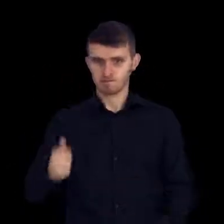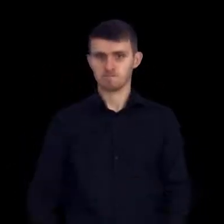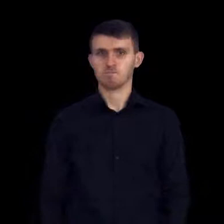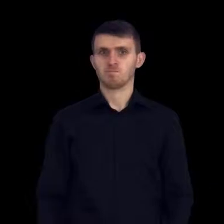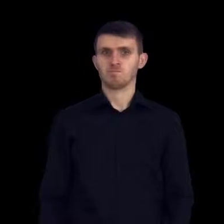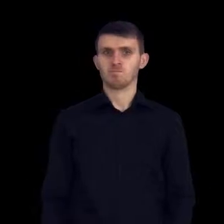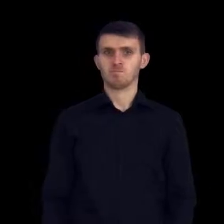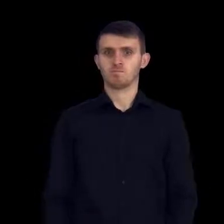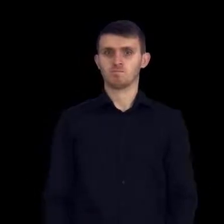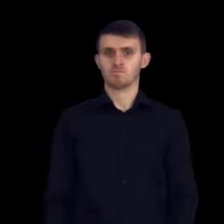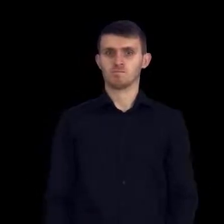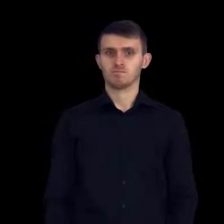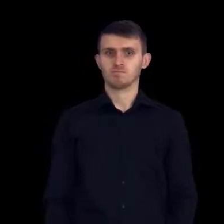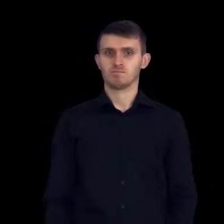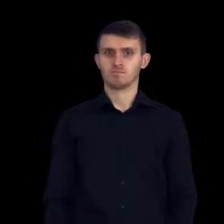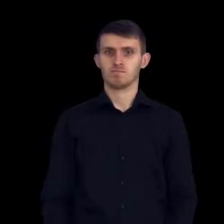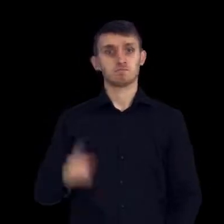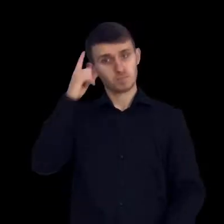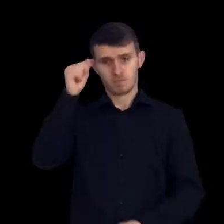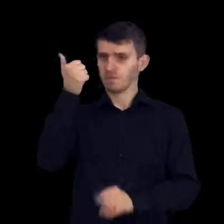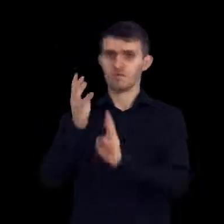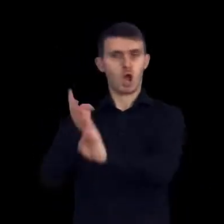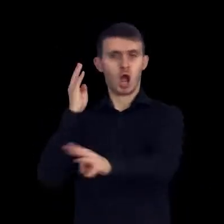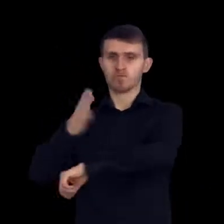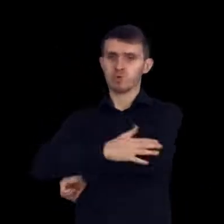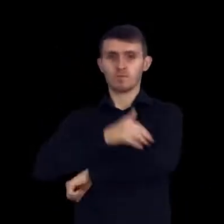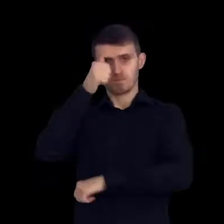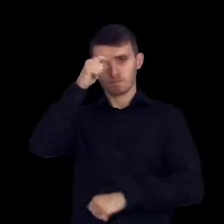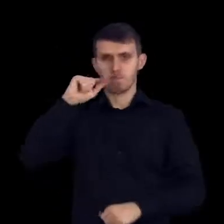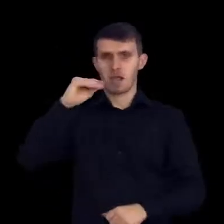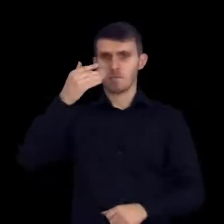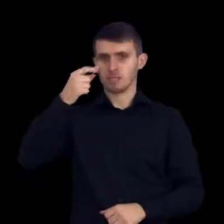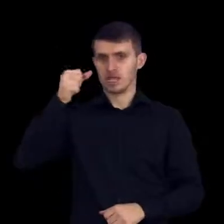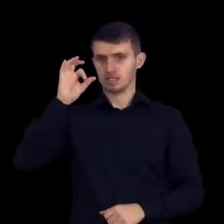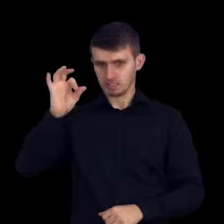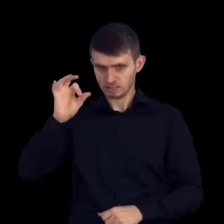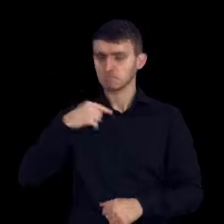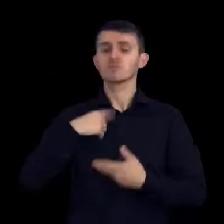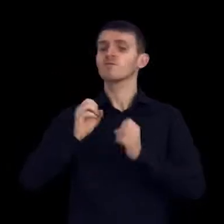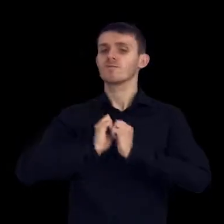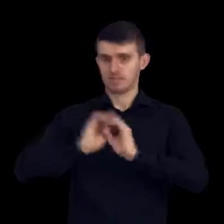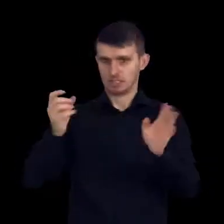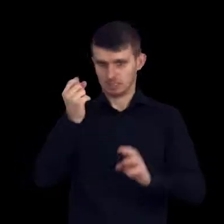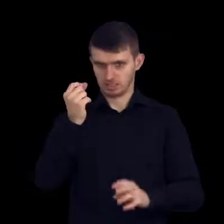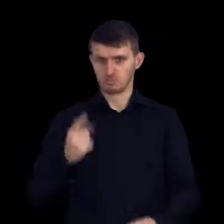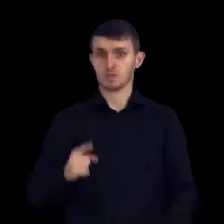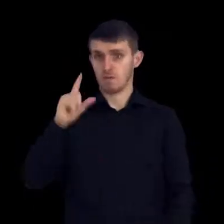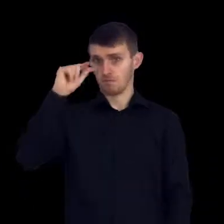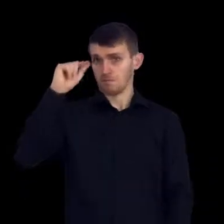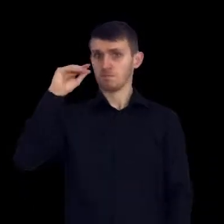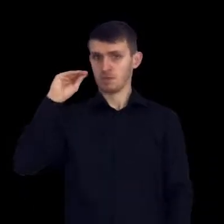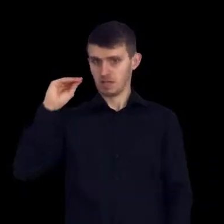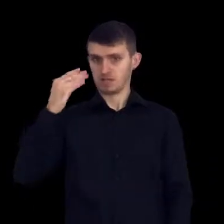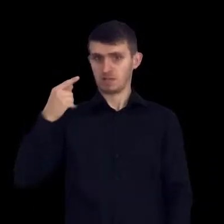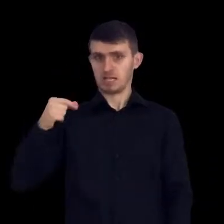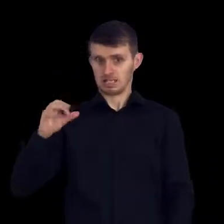to the first, n to the first, 1 to the first. So remember, we want to do our order of operations. We have PEMDAS, and I'm going to write it this way